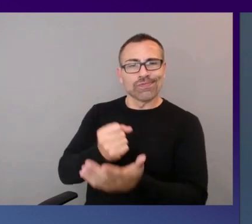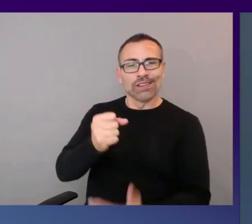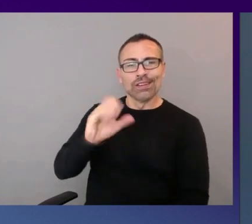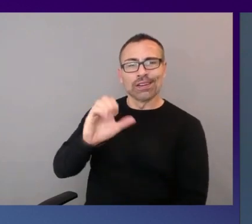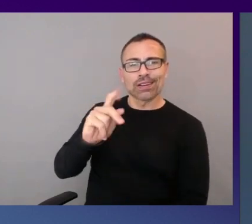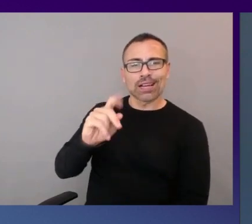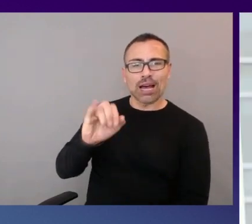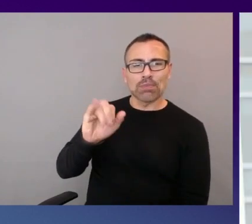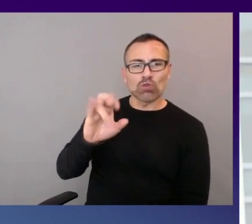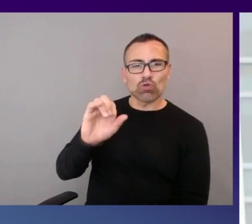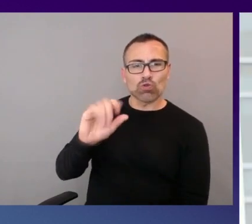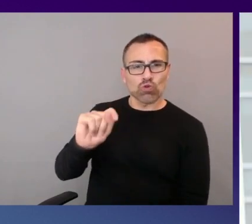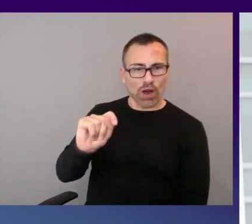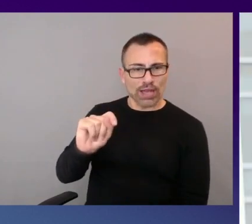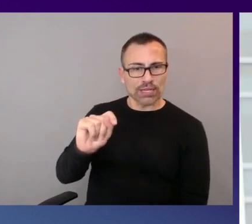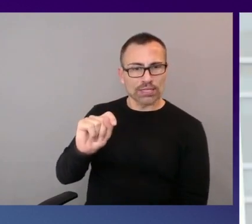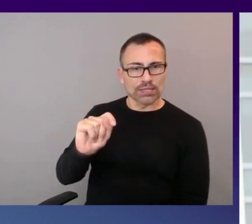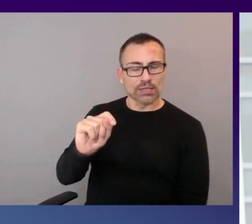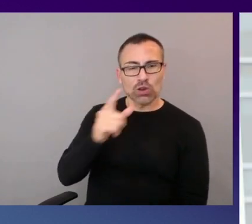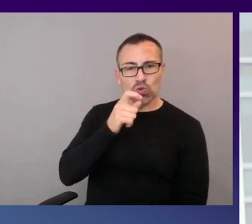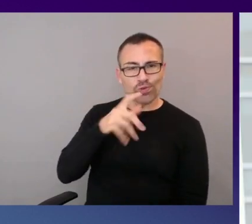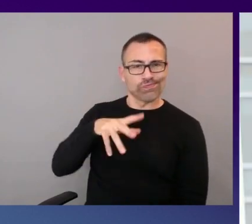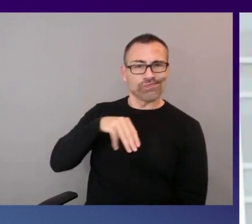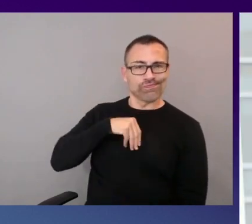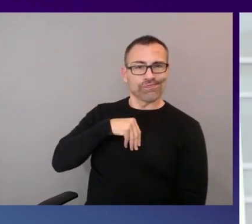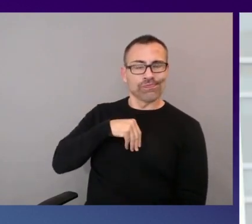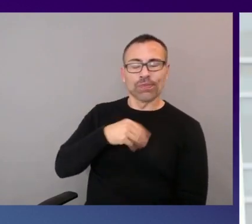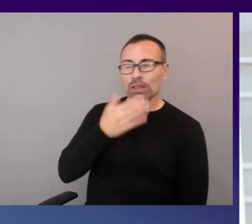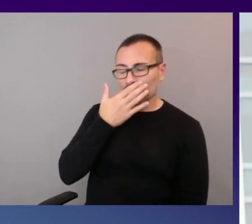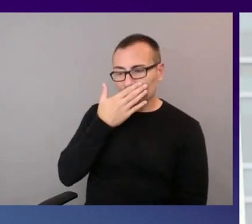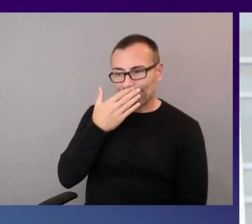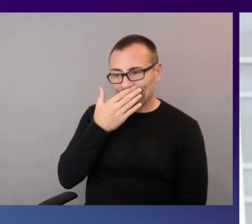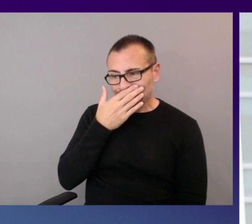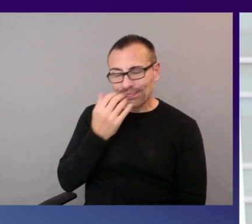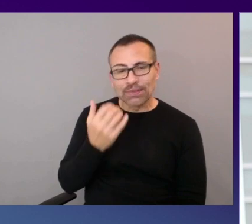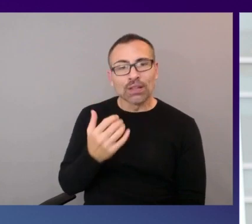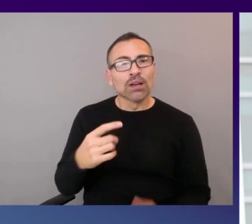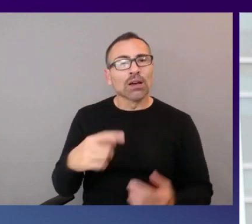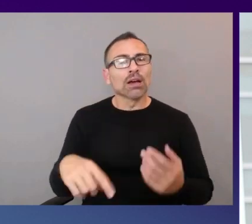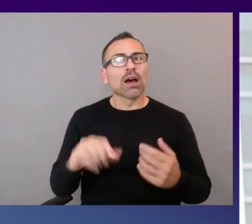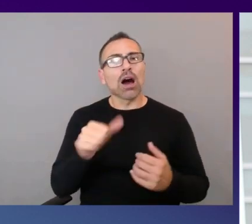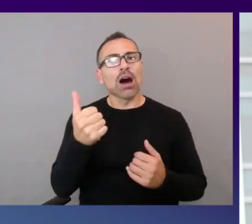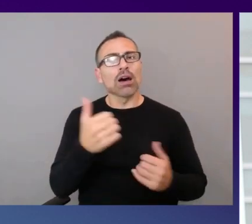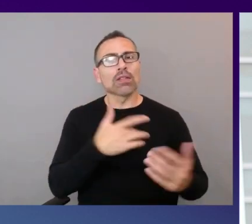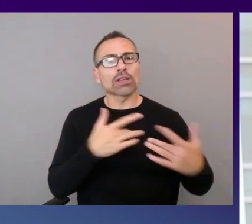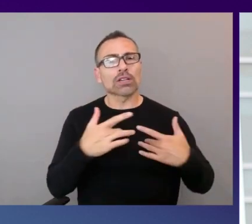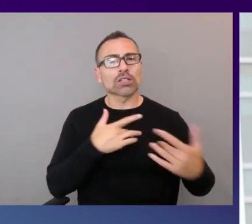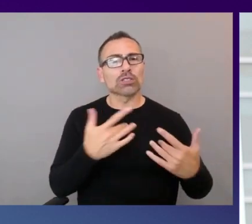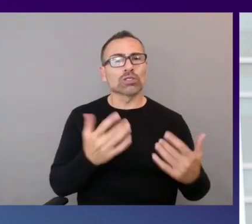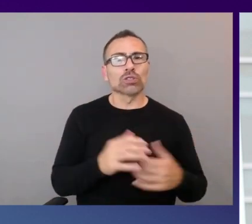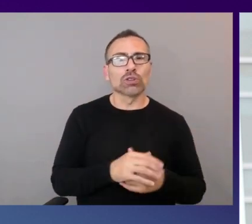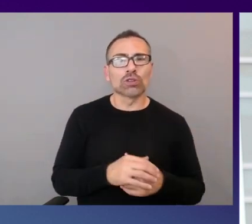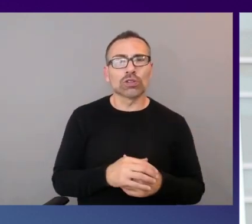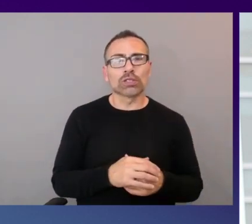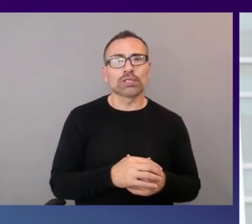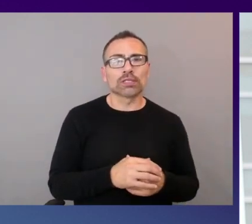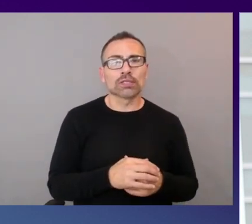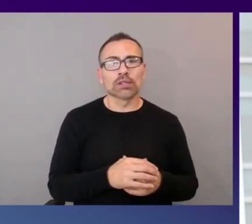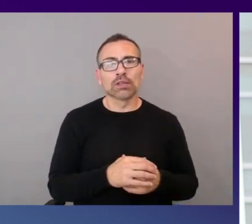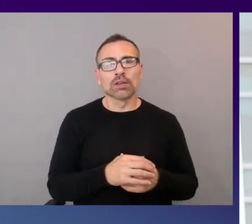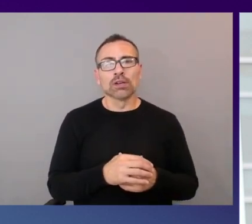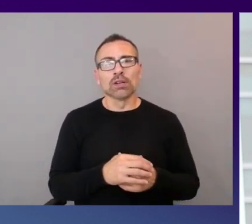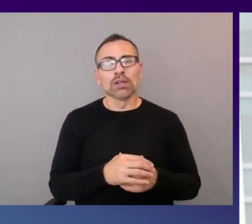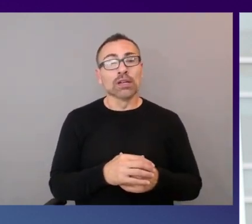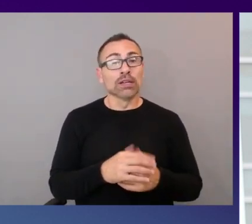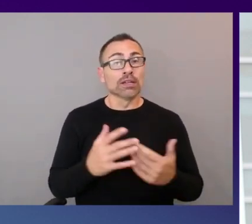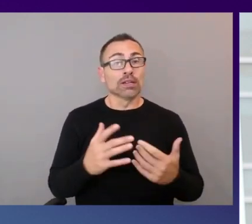intellectual property, and then we have concerns as well around toxicity. Are we ensuring that the